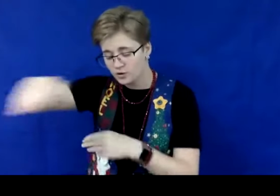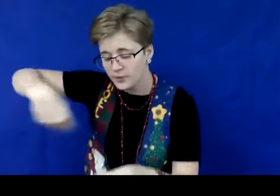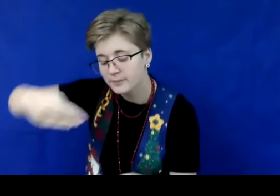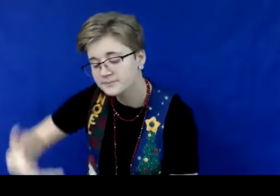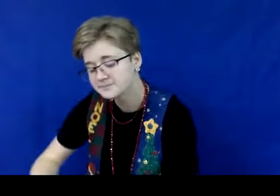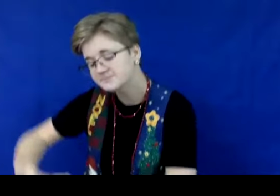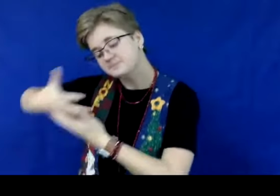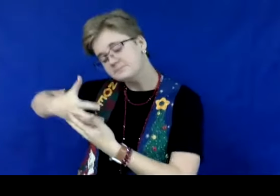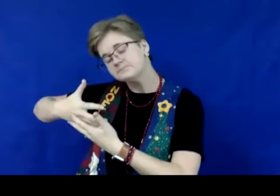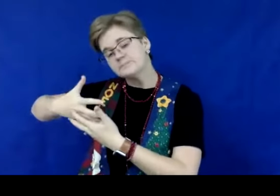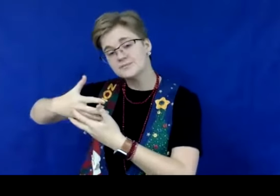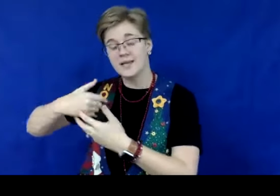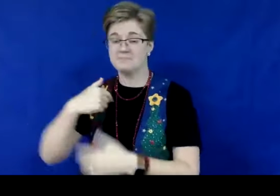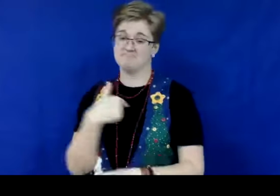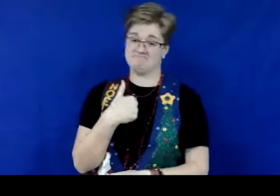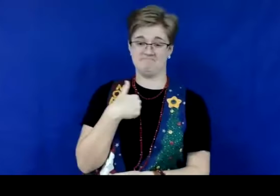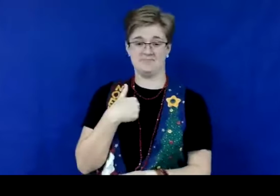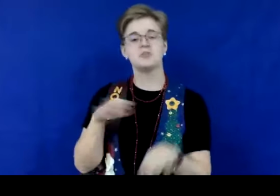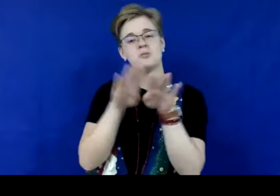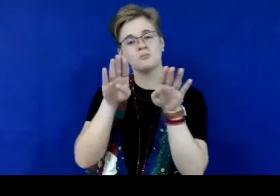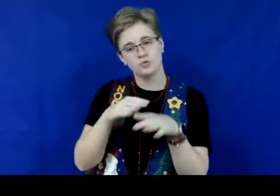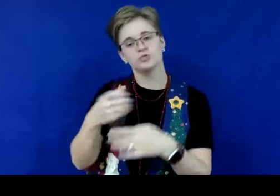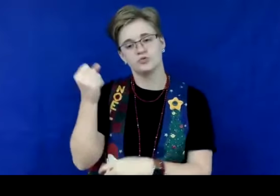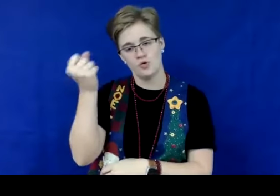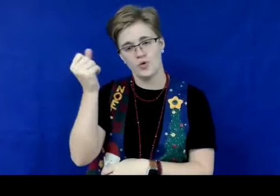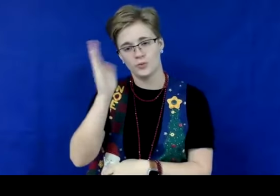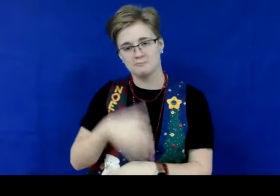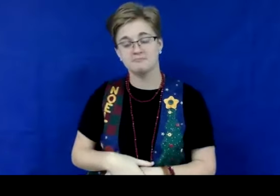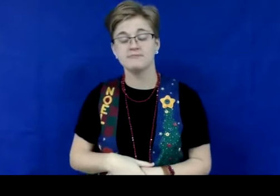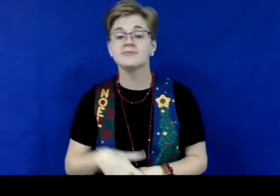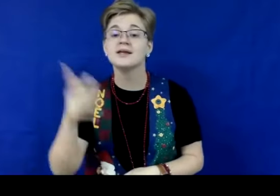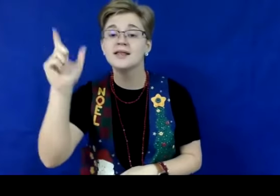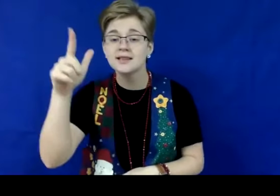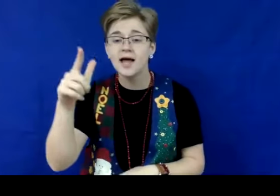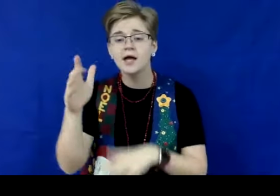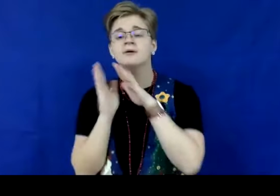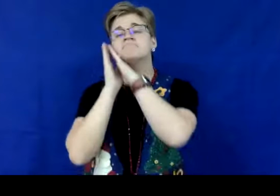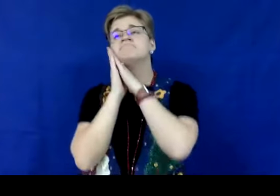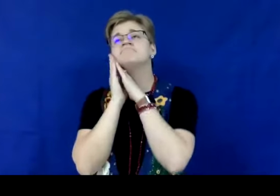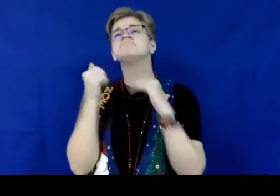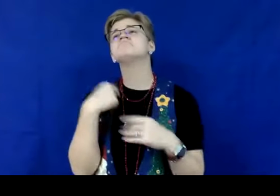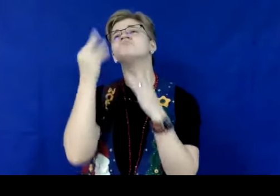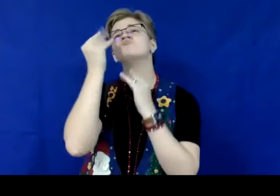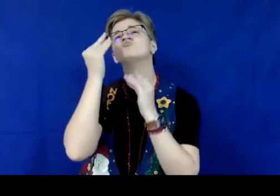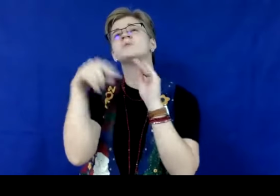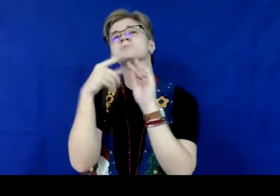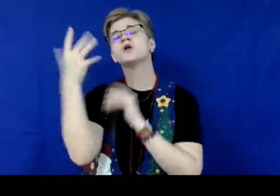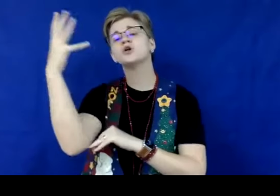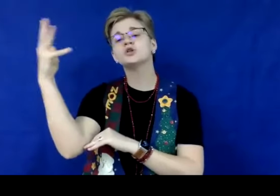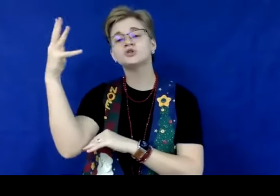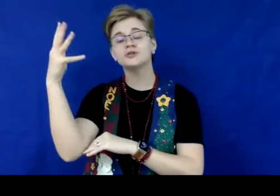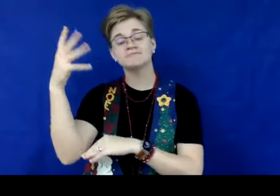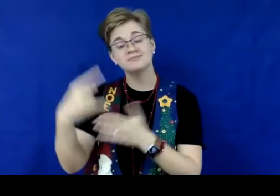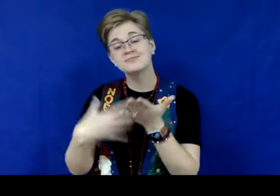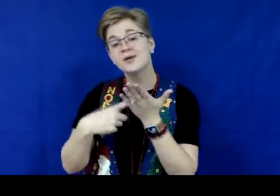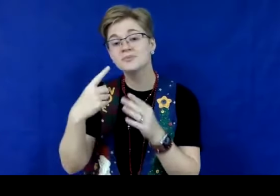her boots. Later, in bed, I think about our tree, and sometimes, next day when the aunts and the